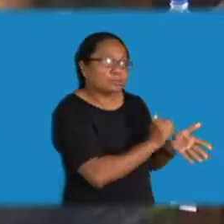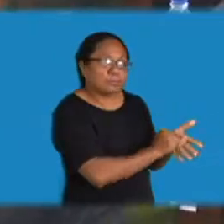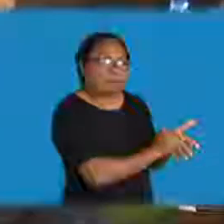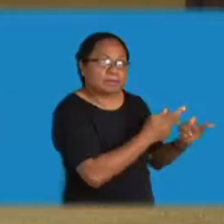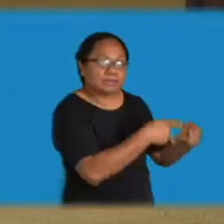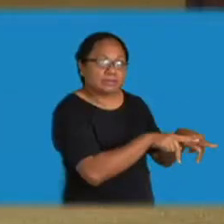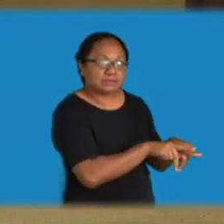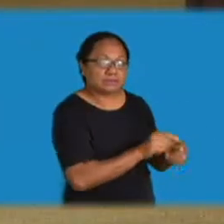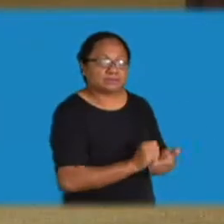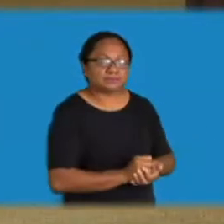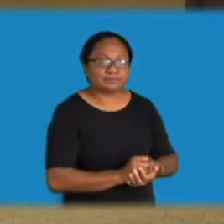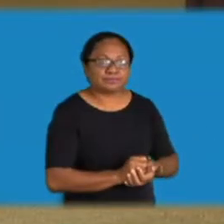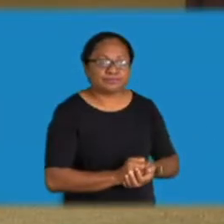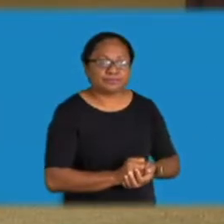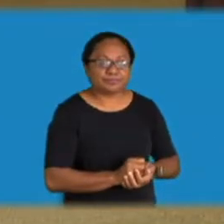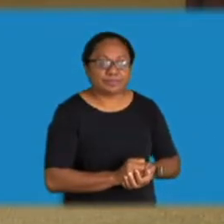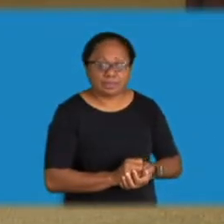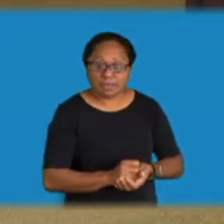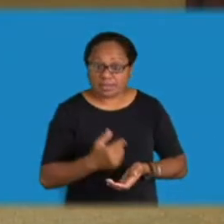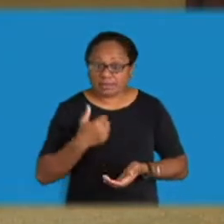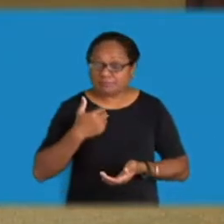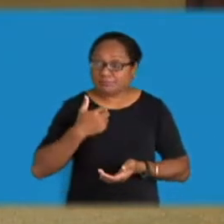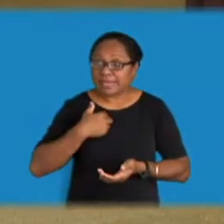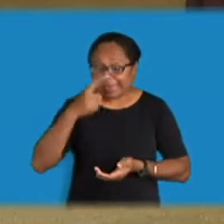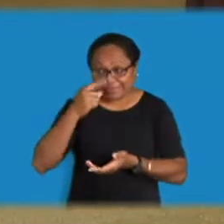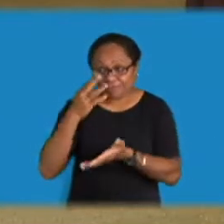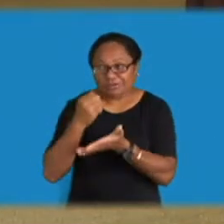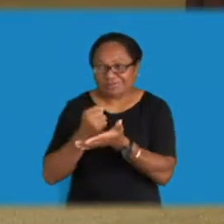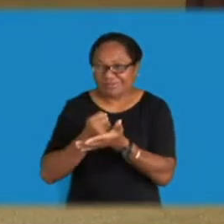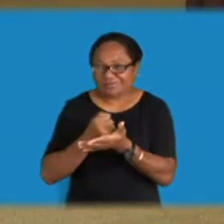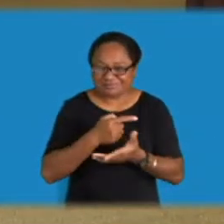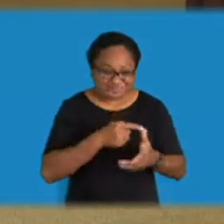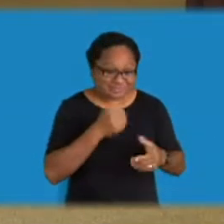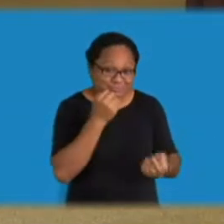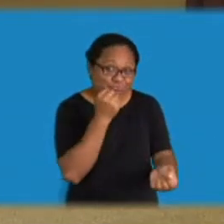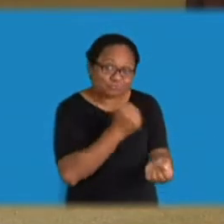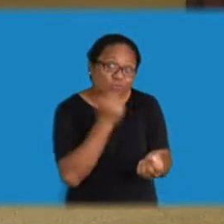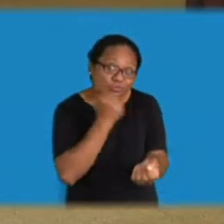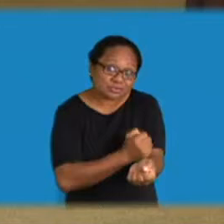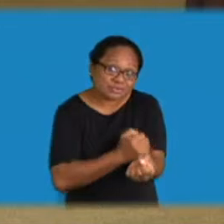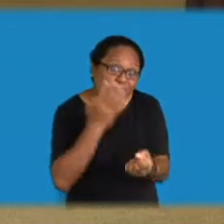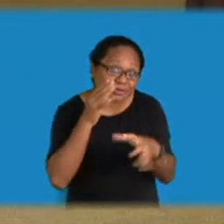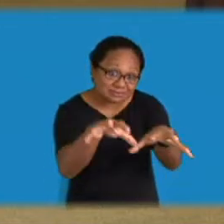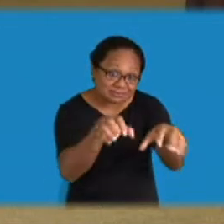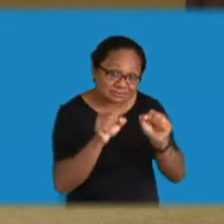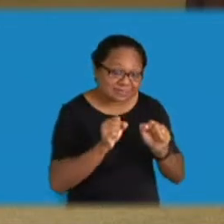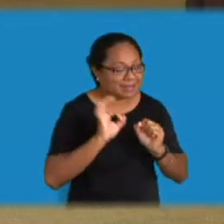can confirm that those drugs don't go back to the streets. They are